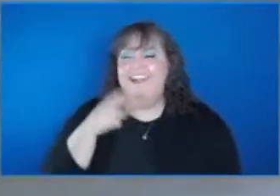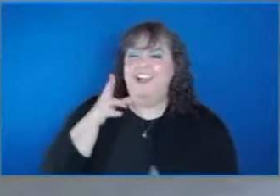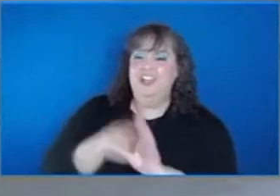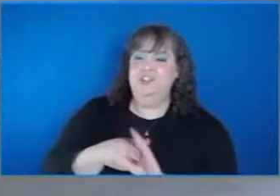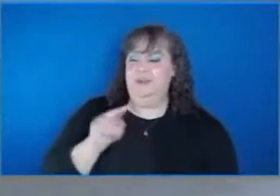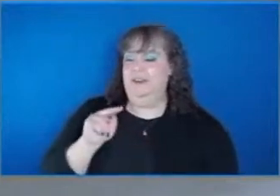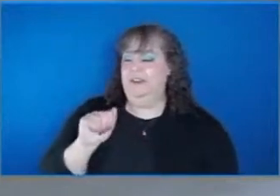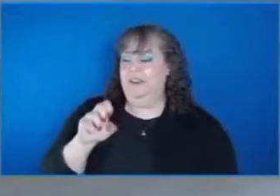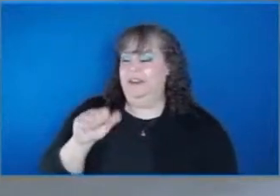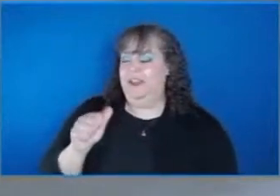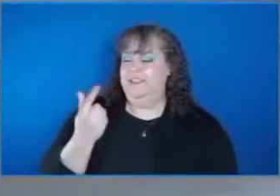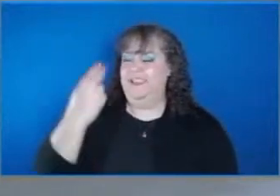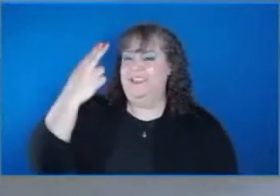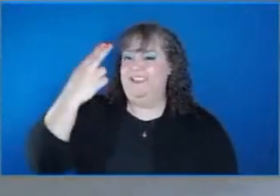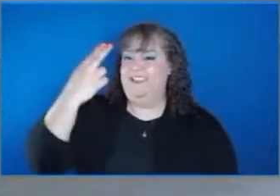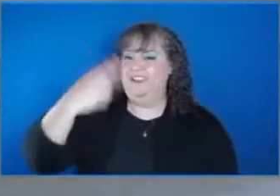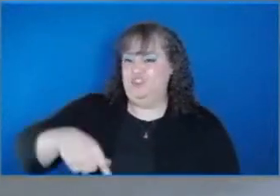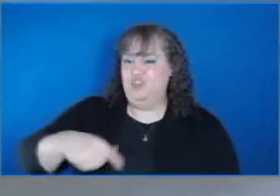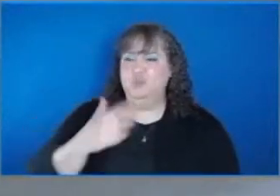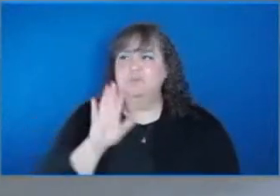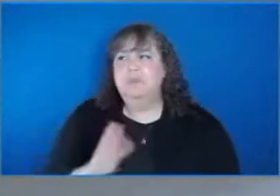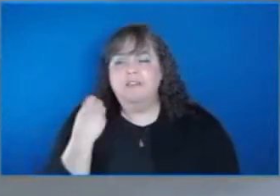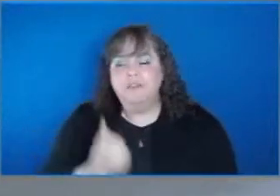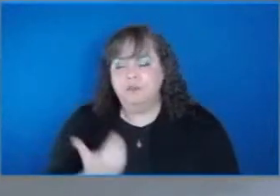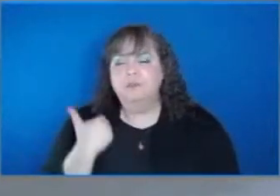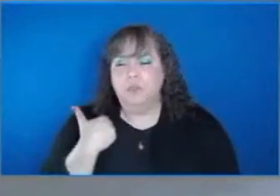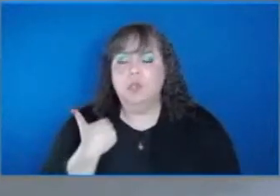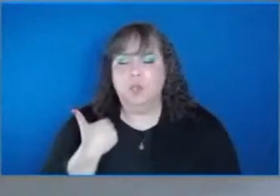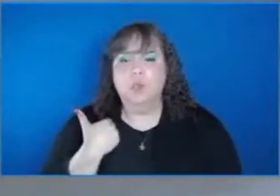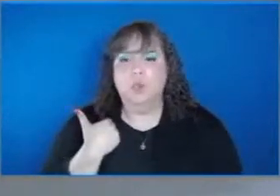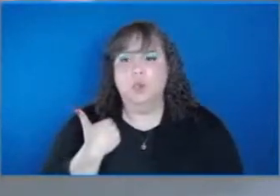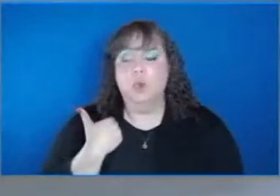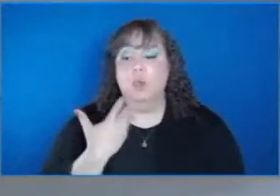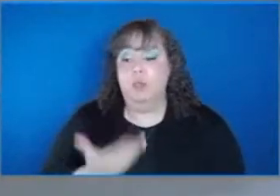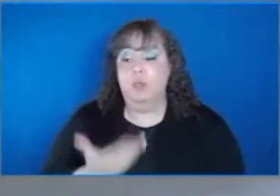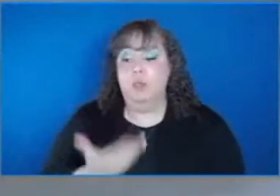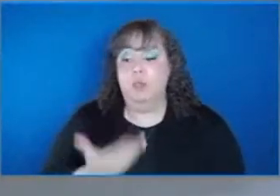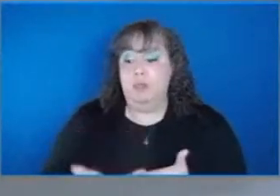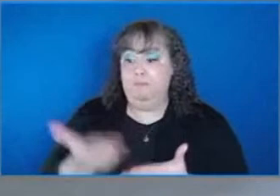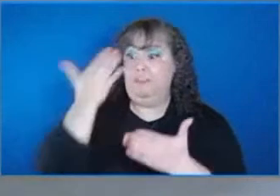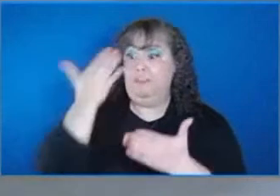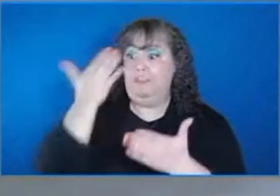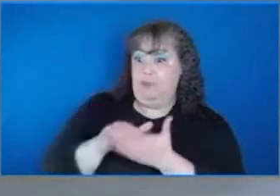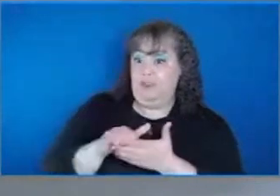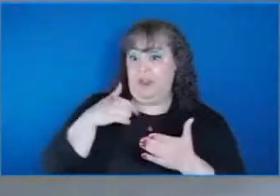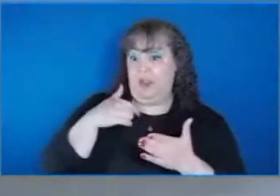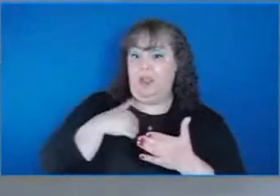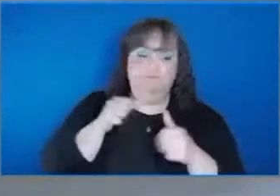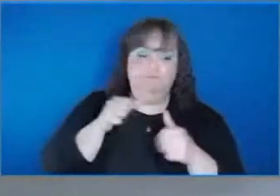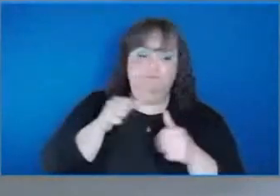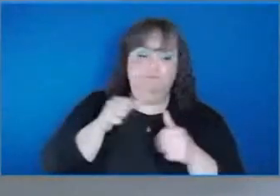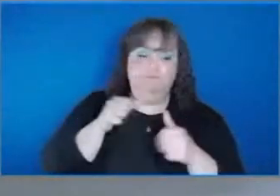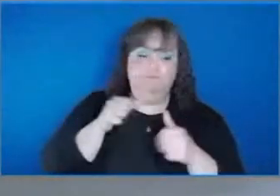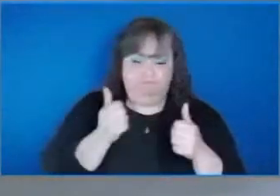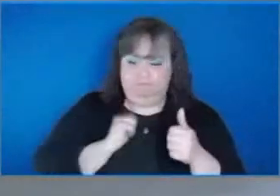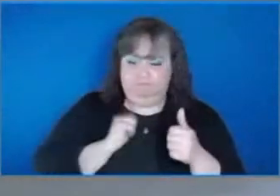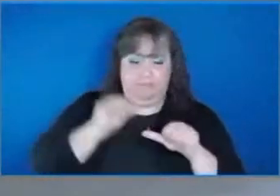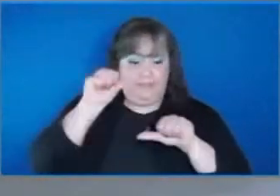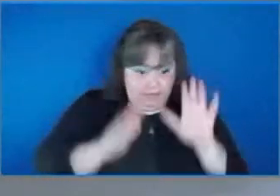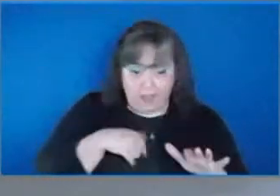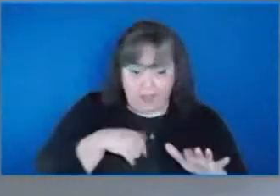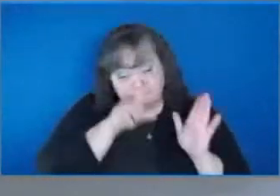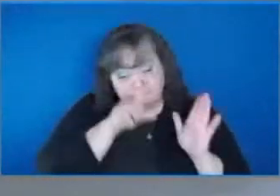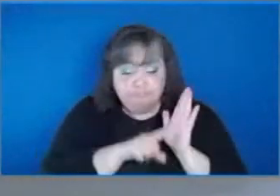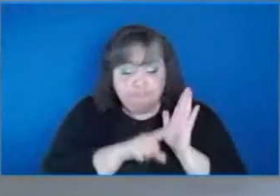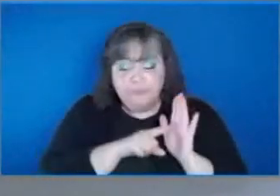about 3.5 years ago. And prior to that, I was a scientist and doing my research at NASA's